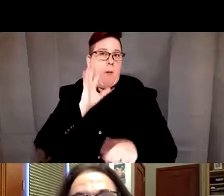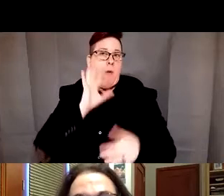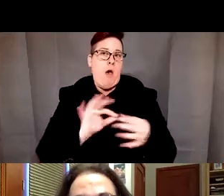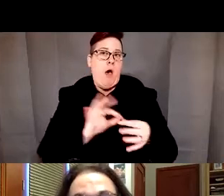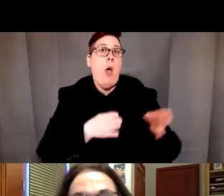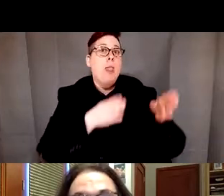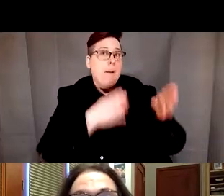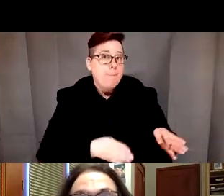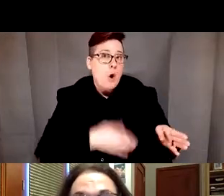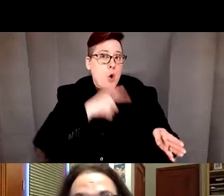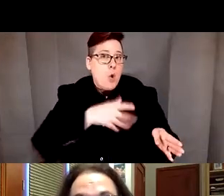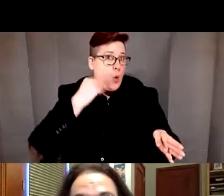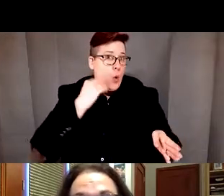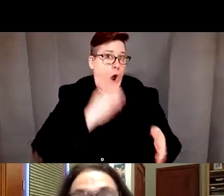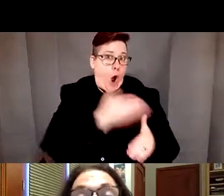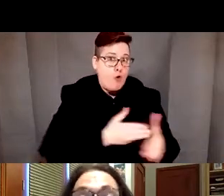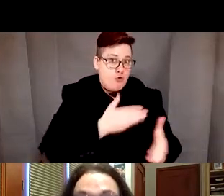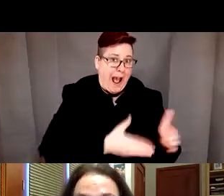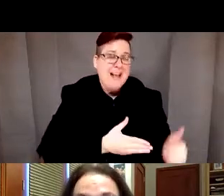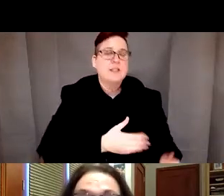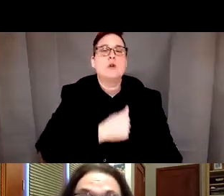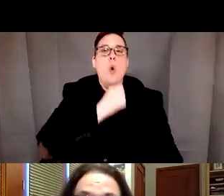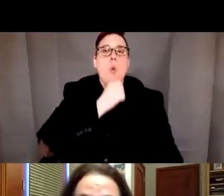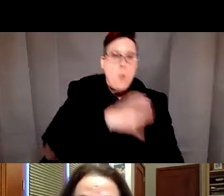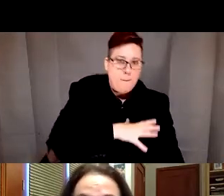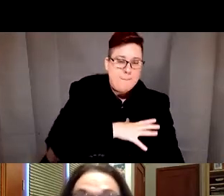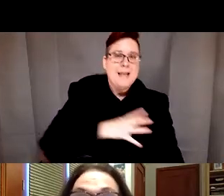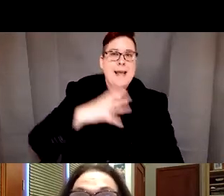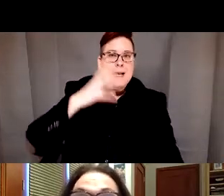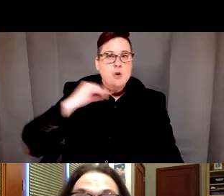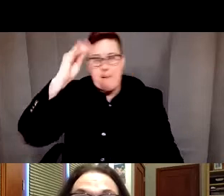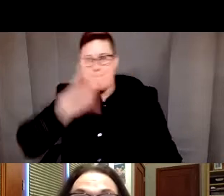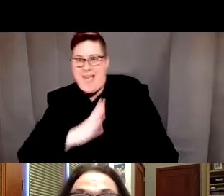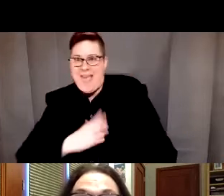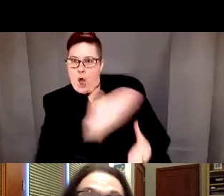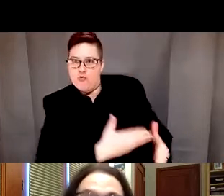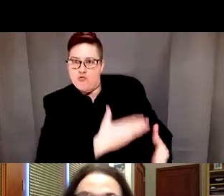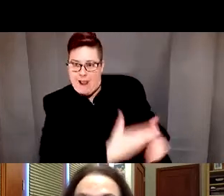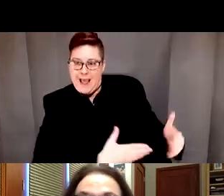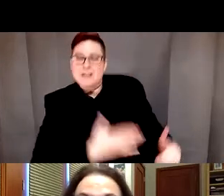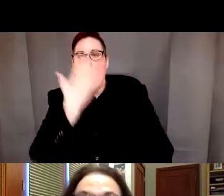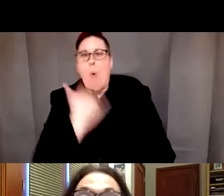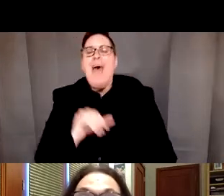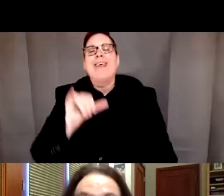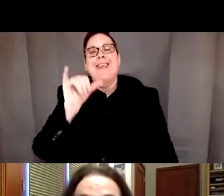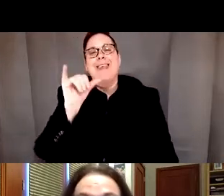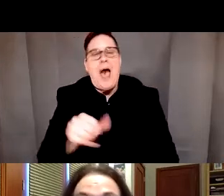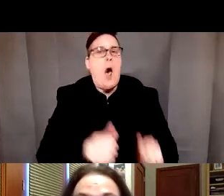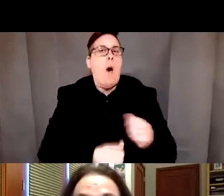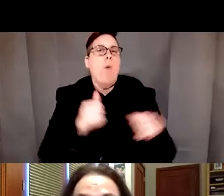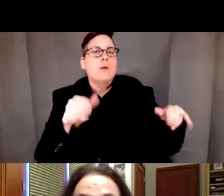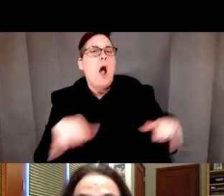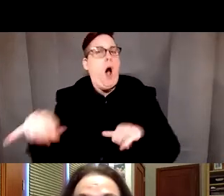is harassed as being a woman who is harassed by a man, because that is the most